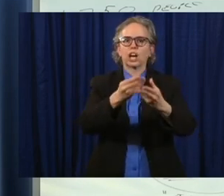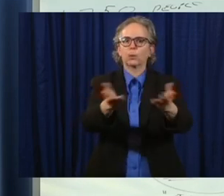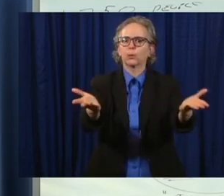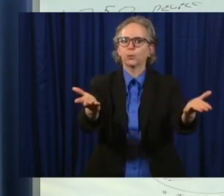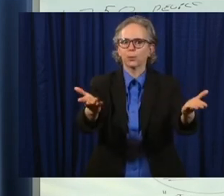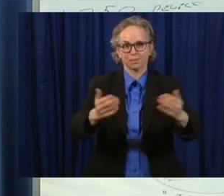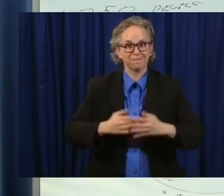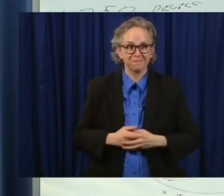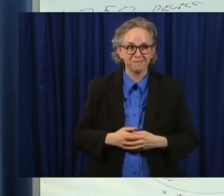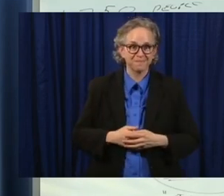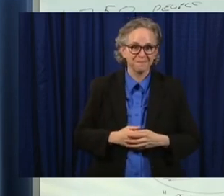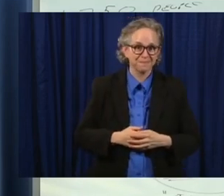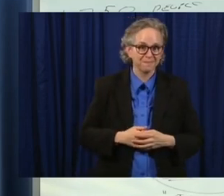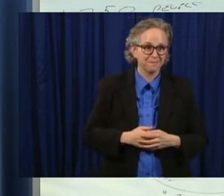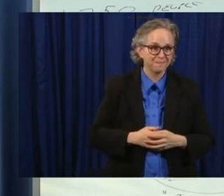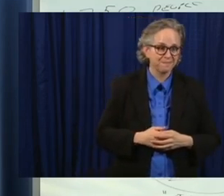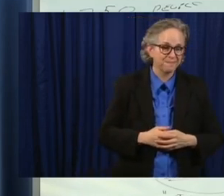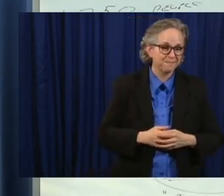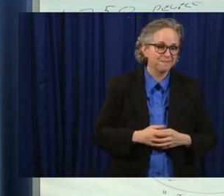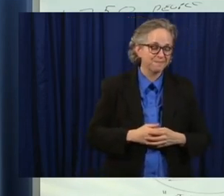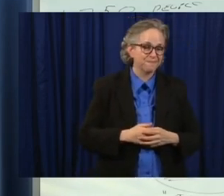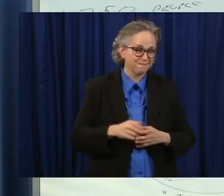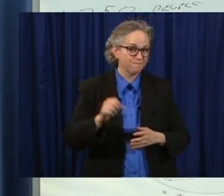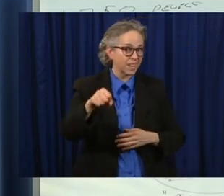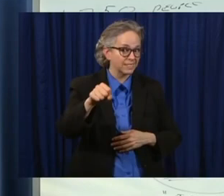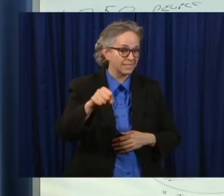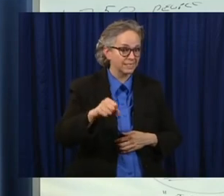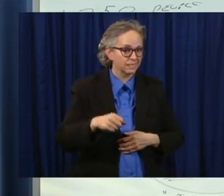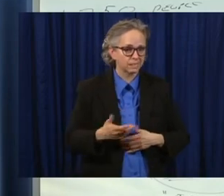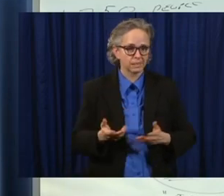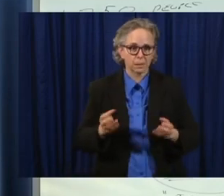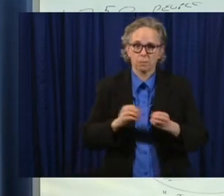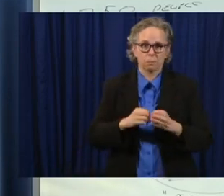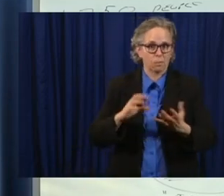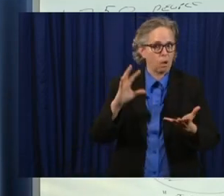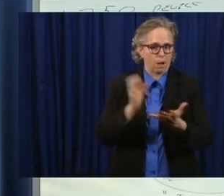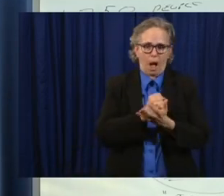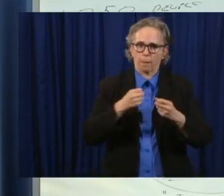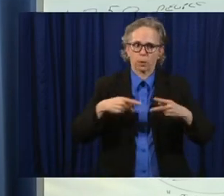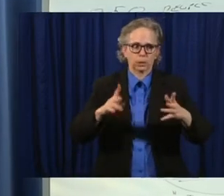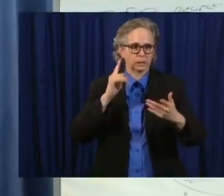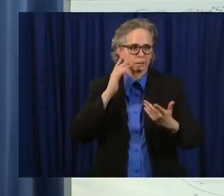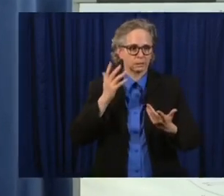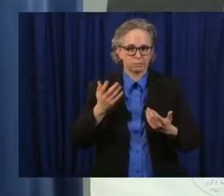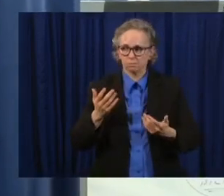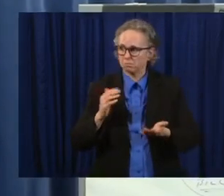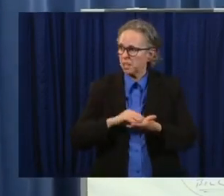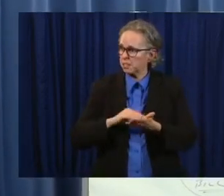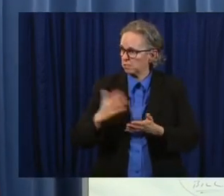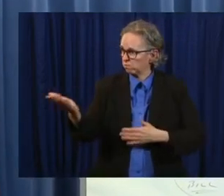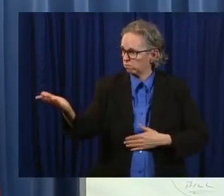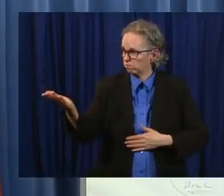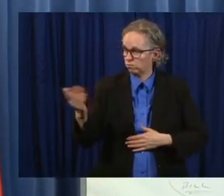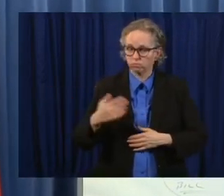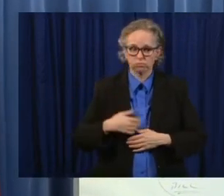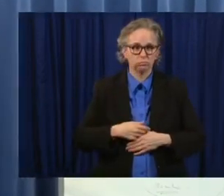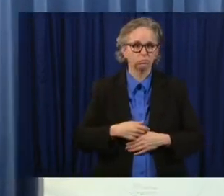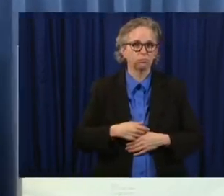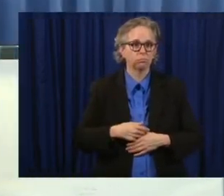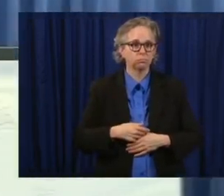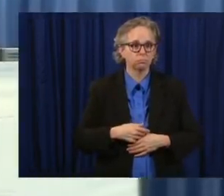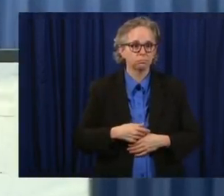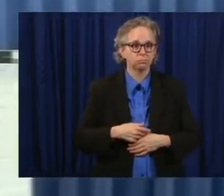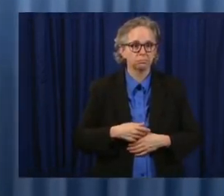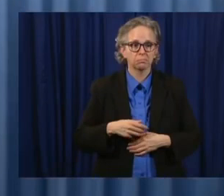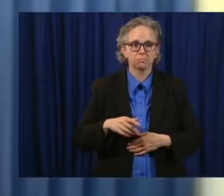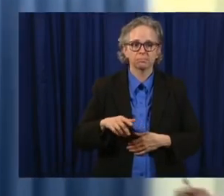the public and through the news media. The more opportunity that we have. Doctor, anything there? Doctor, you might want to talk about